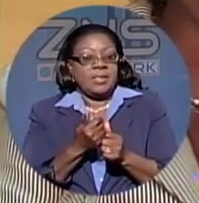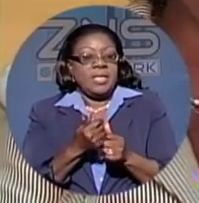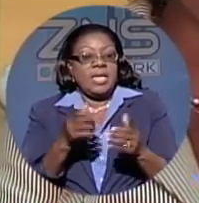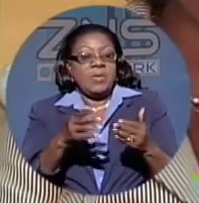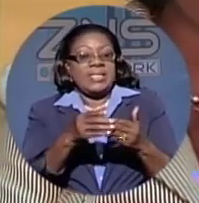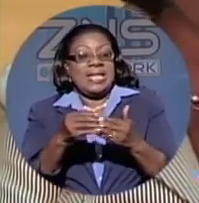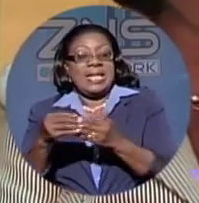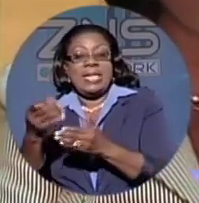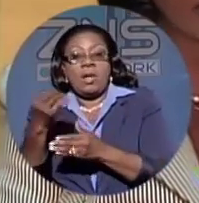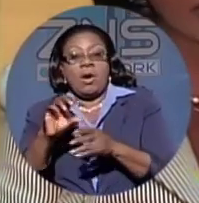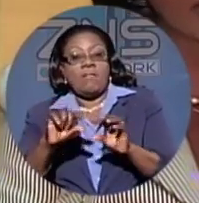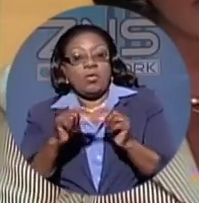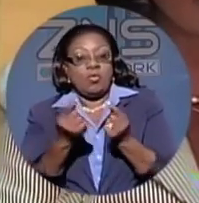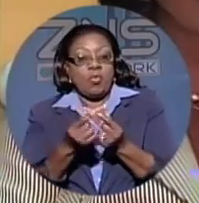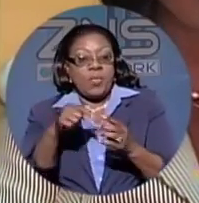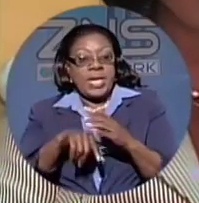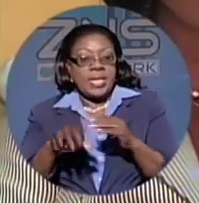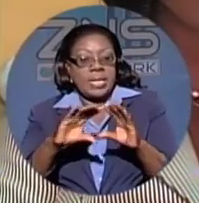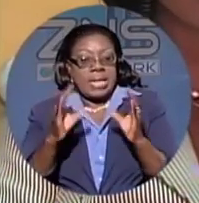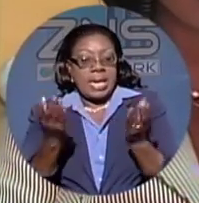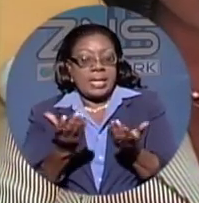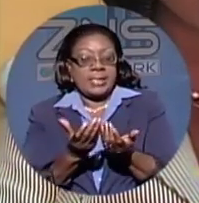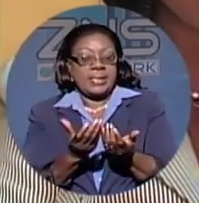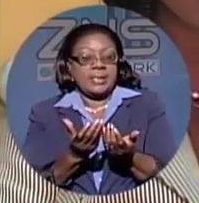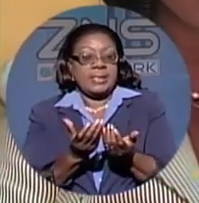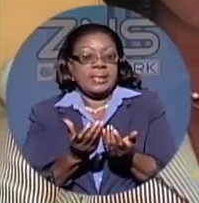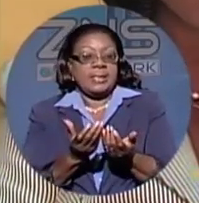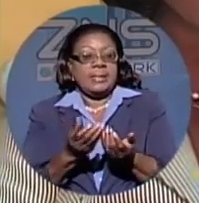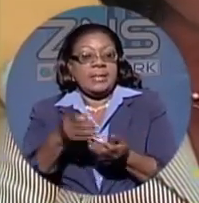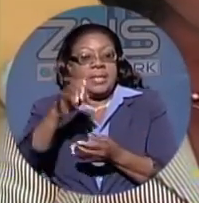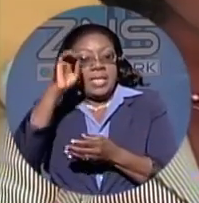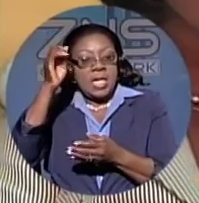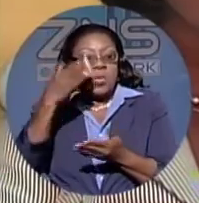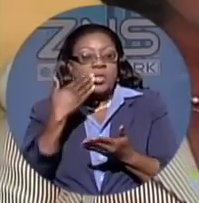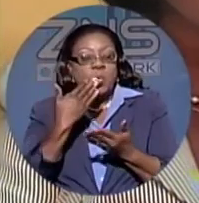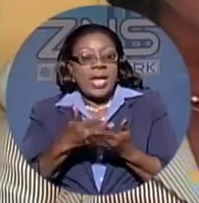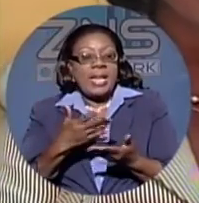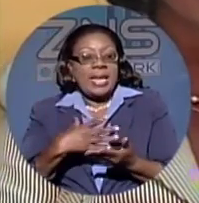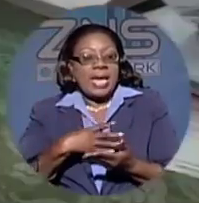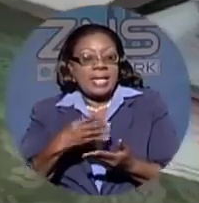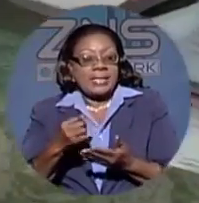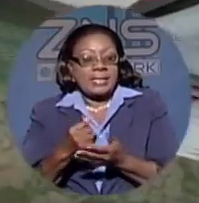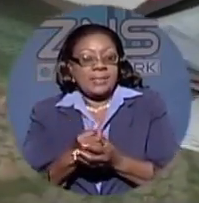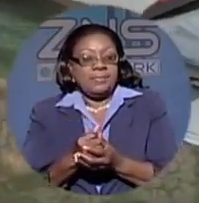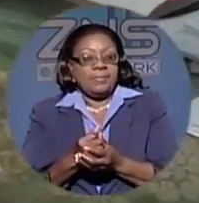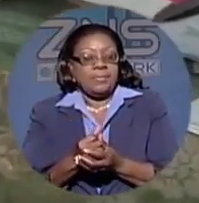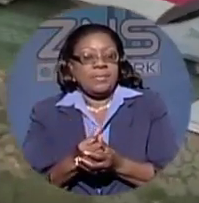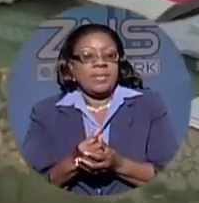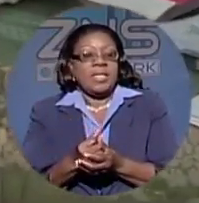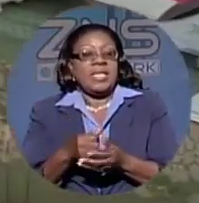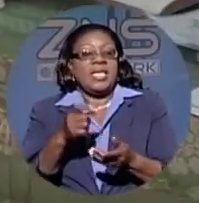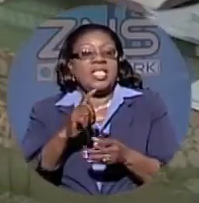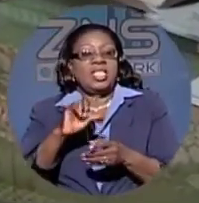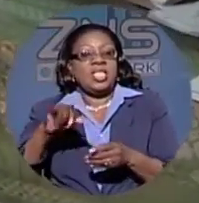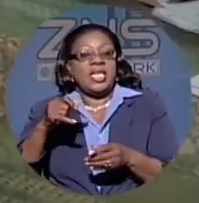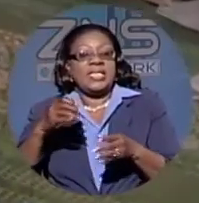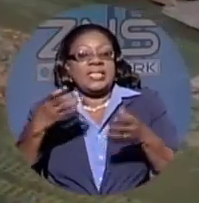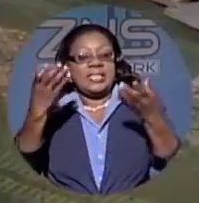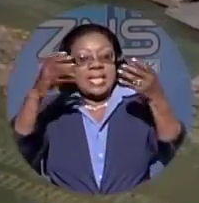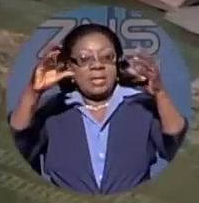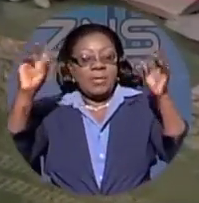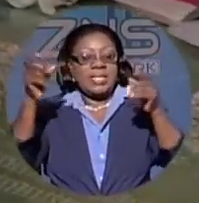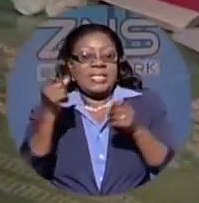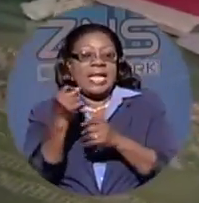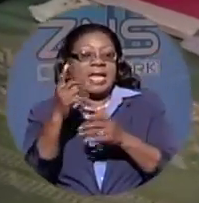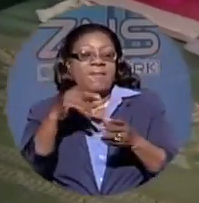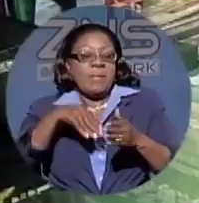group within the class. So he was well-liked. Marco, who had just celebrated his 11th birthday in